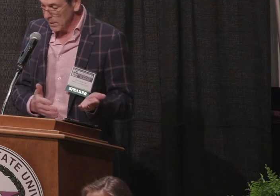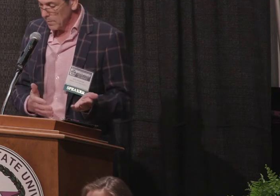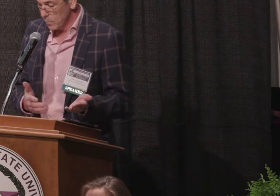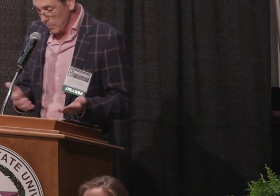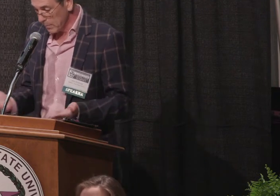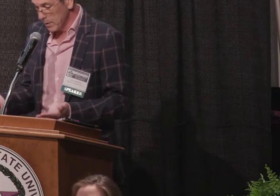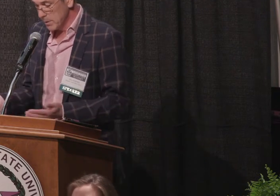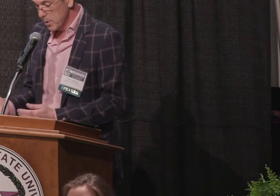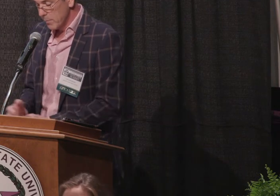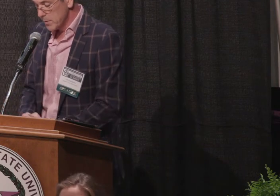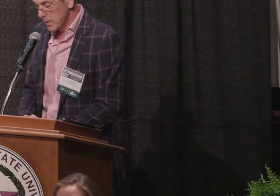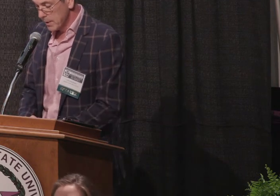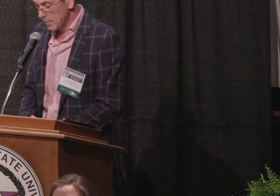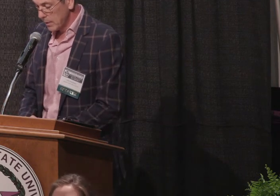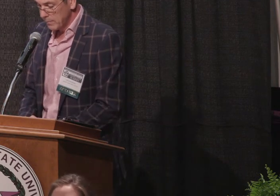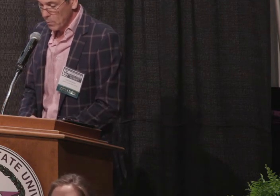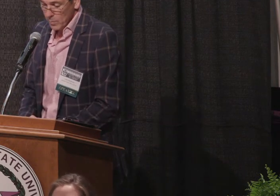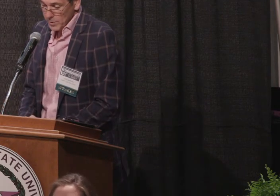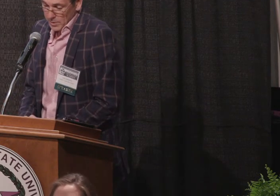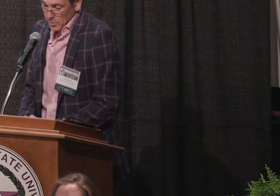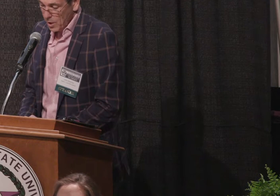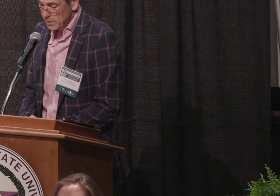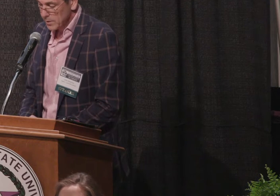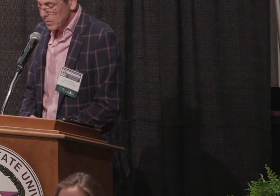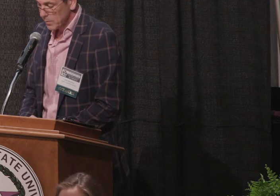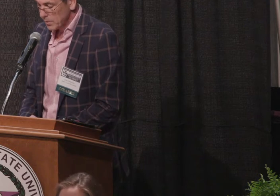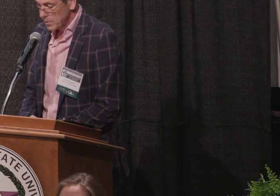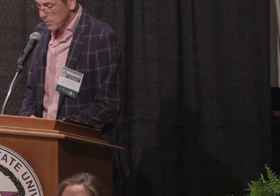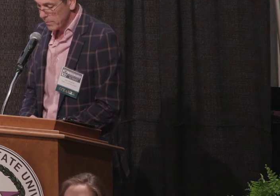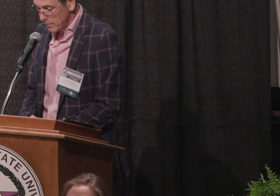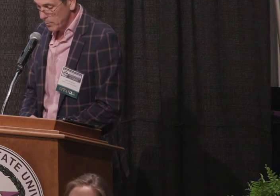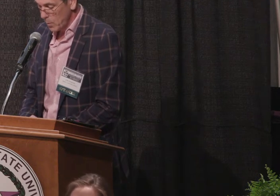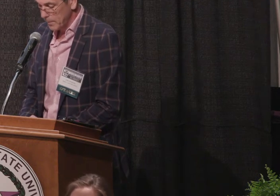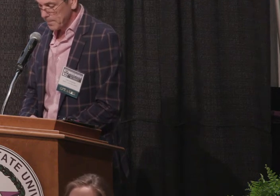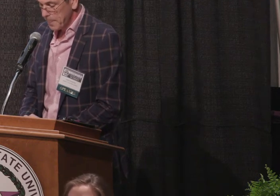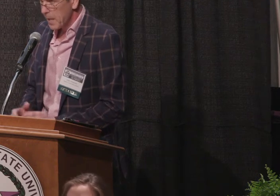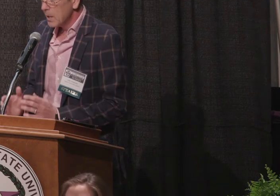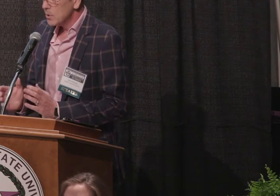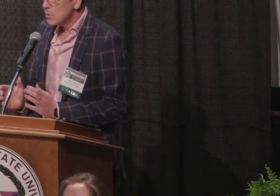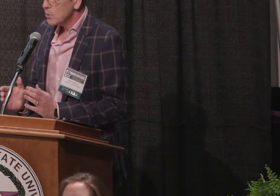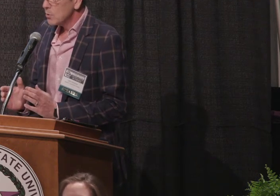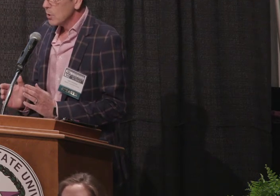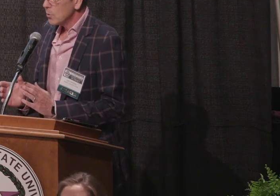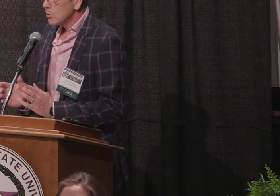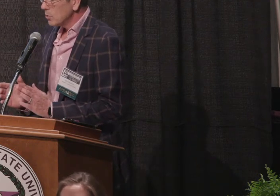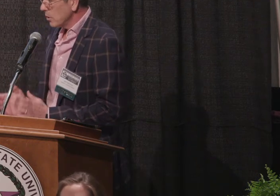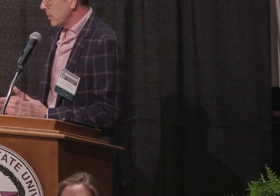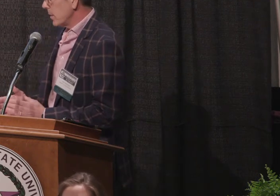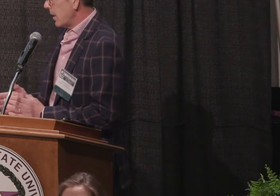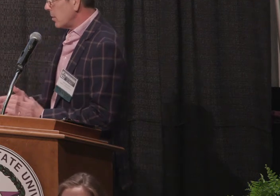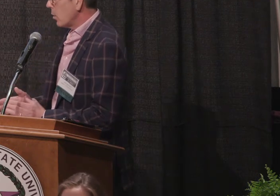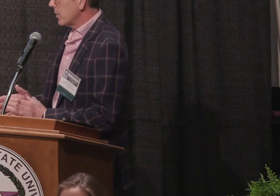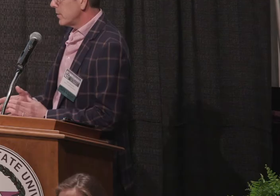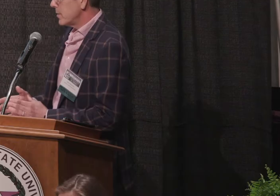while Republicans often say the platforms censor content with a conservative viewpoint. So,